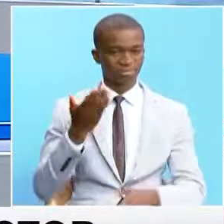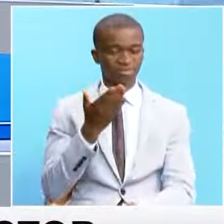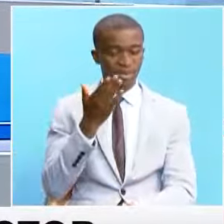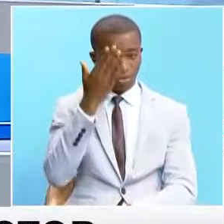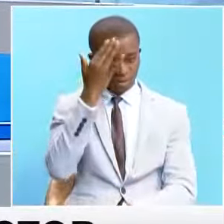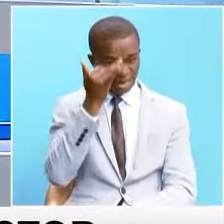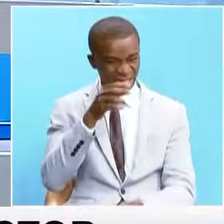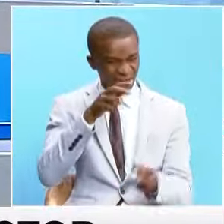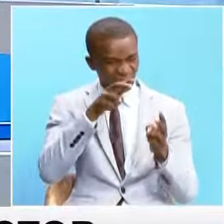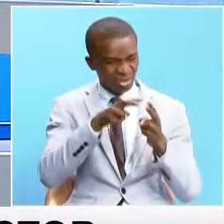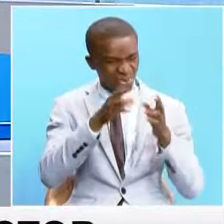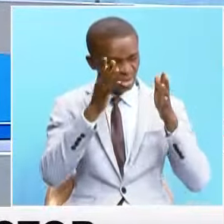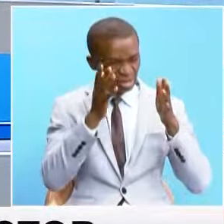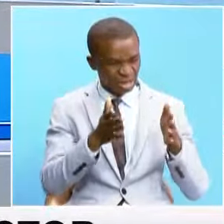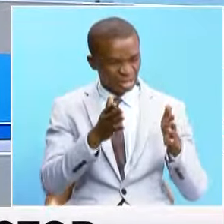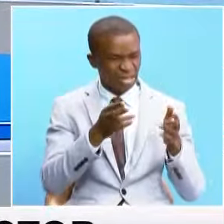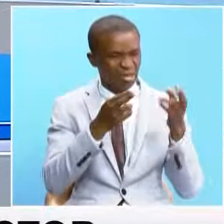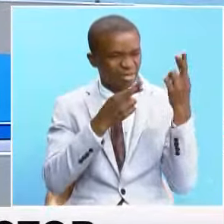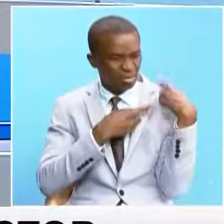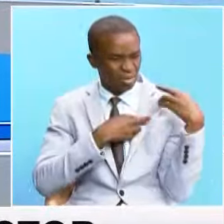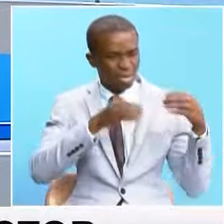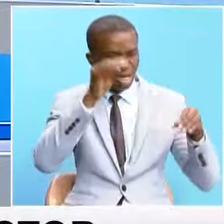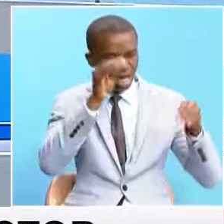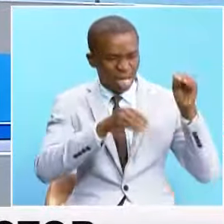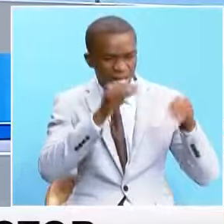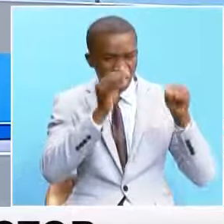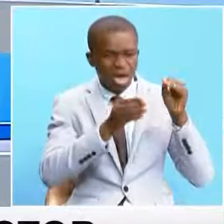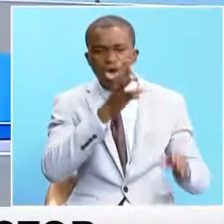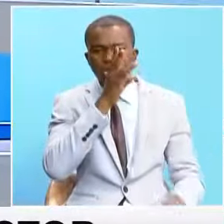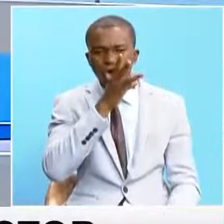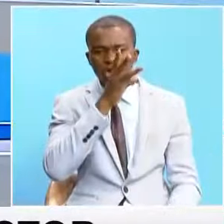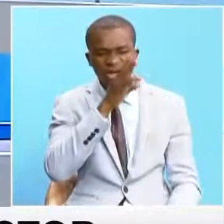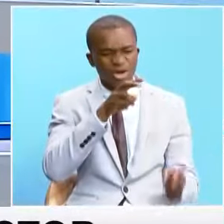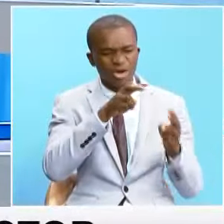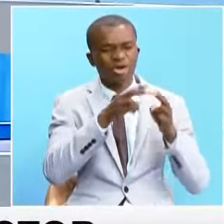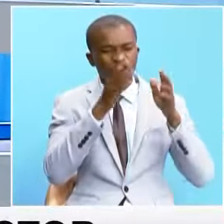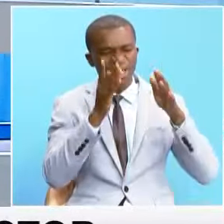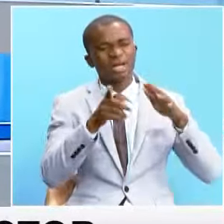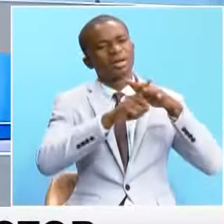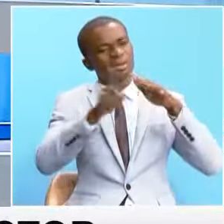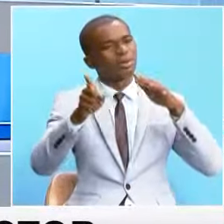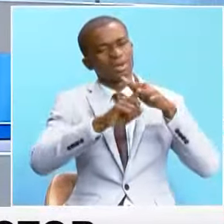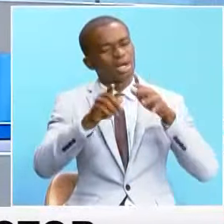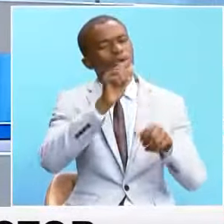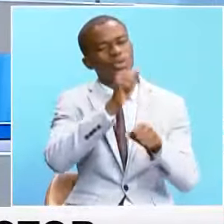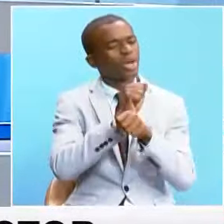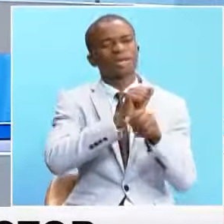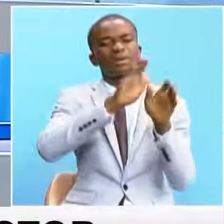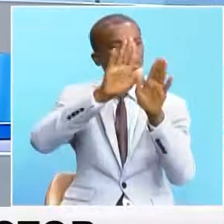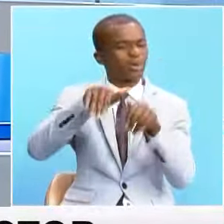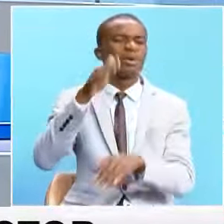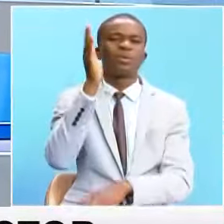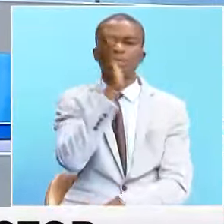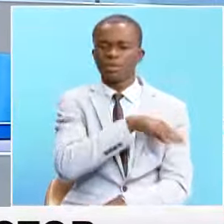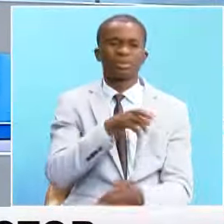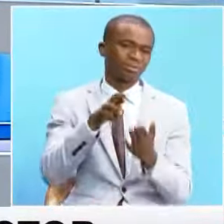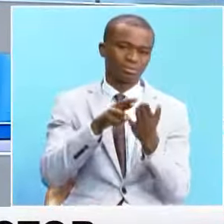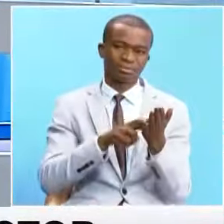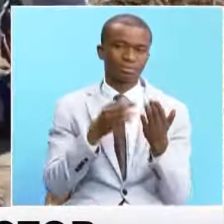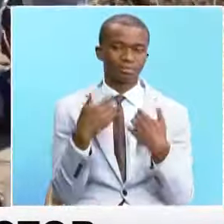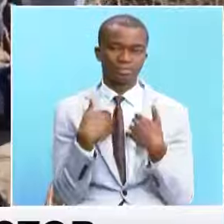deep tank and a staff house in Kapufi area for abandoning the project. We have more in this